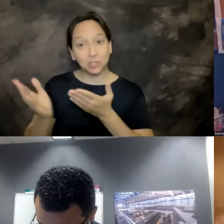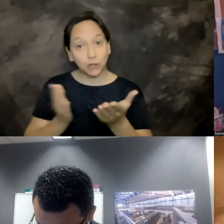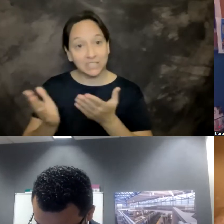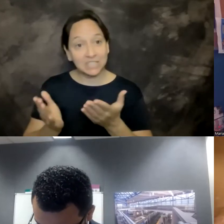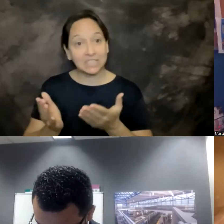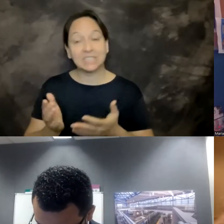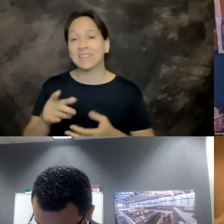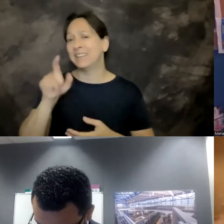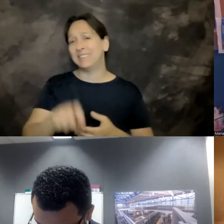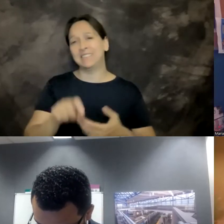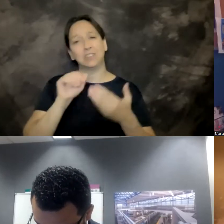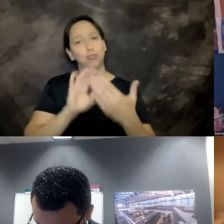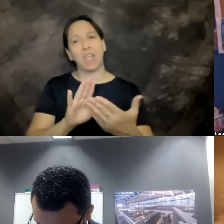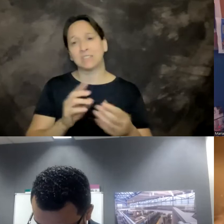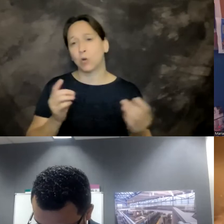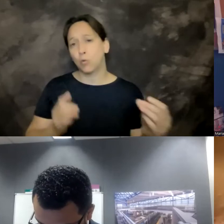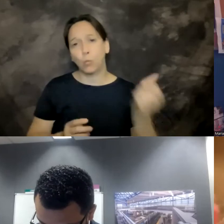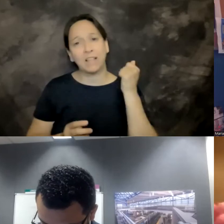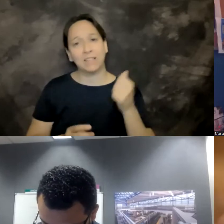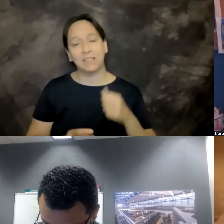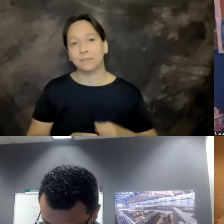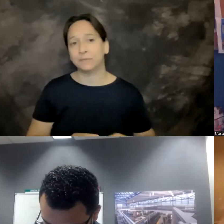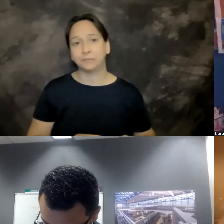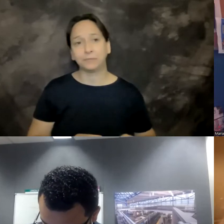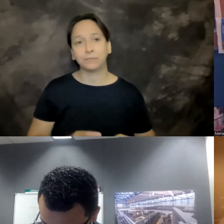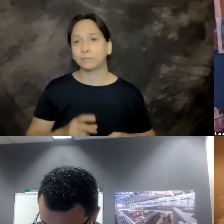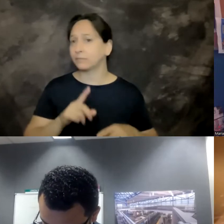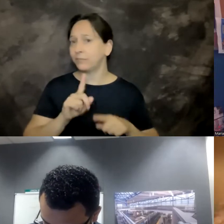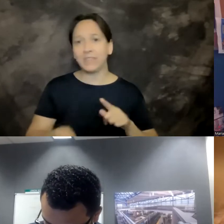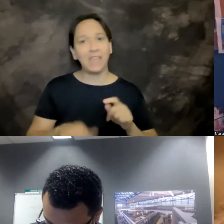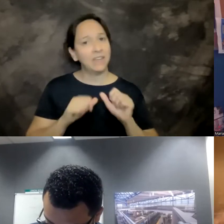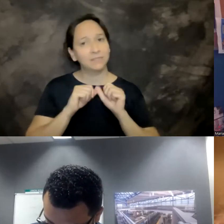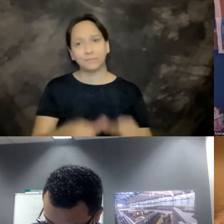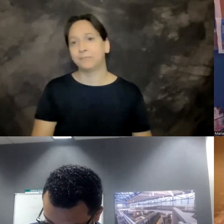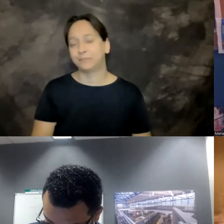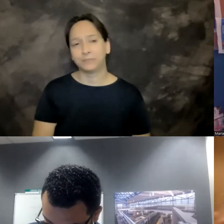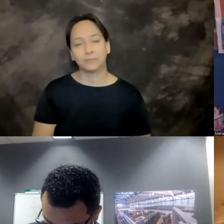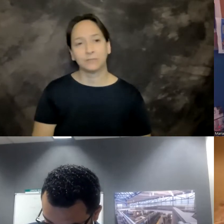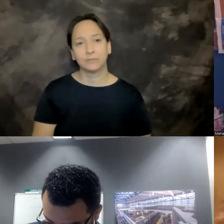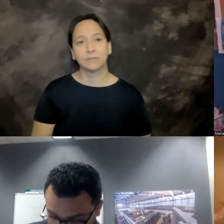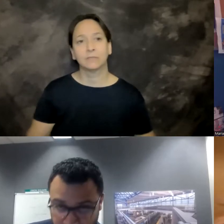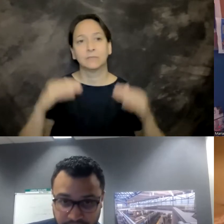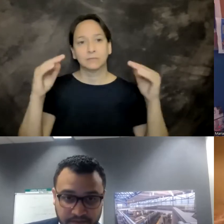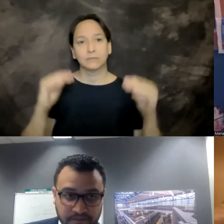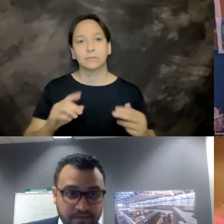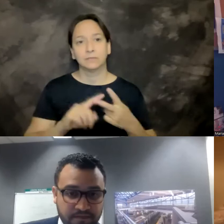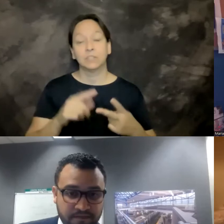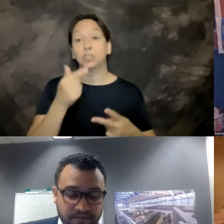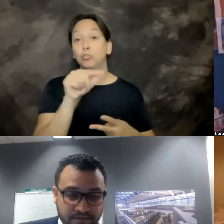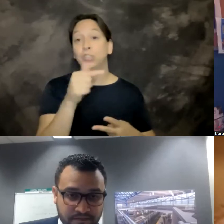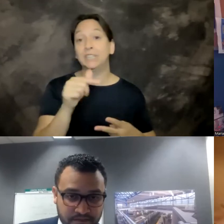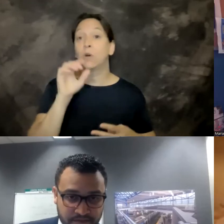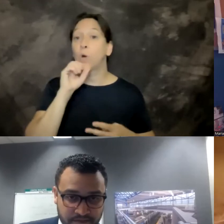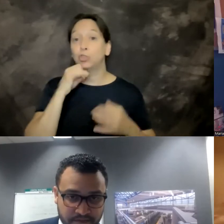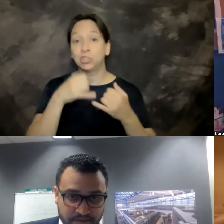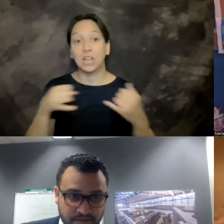to be addressed quickly. It cannot go forward. 2, green and Orange Line. I get